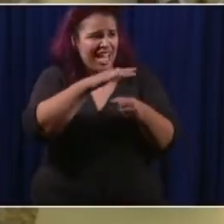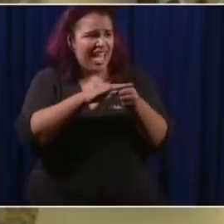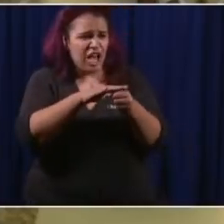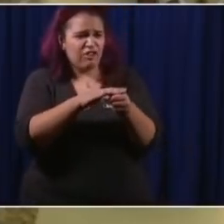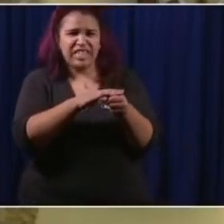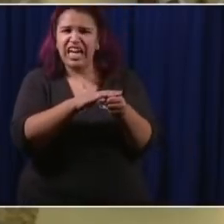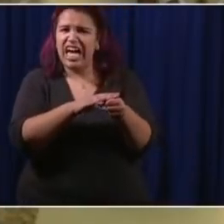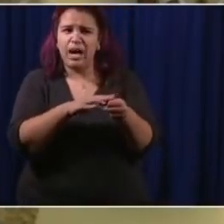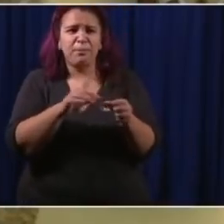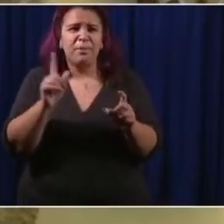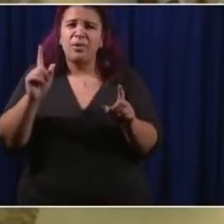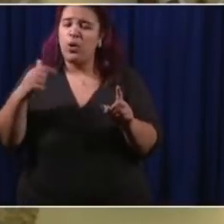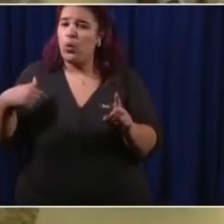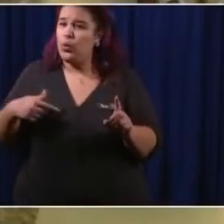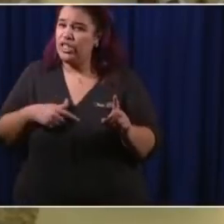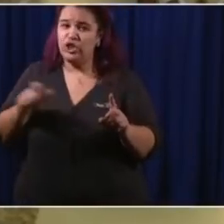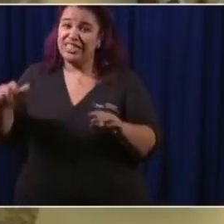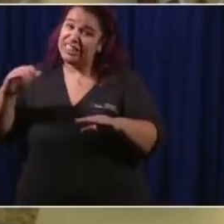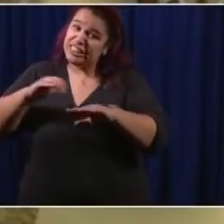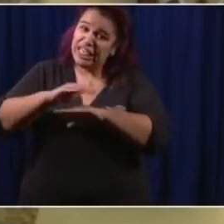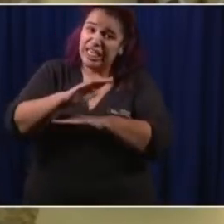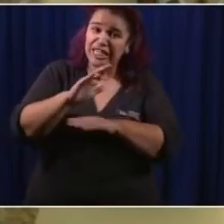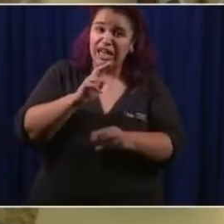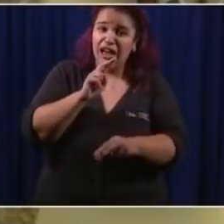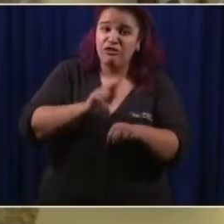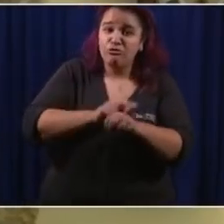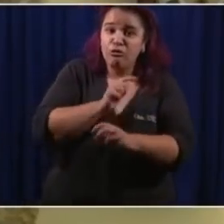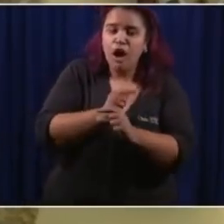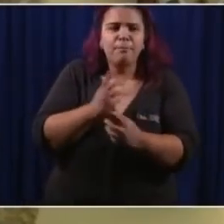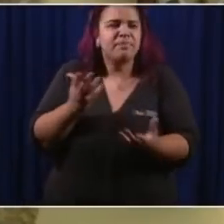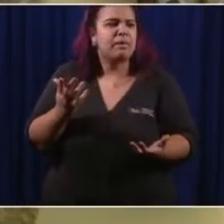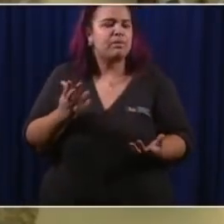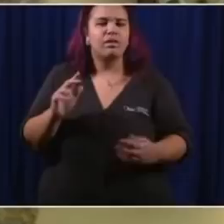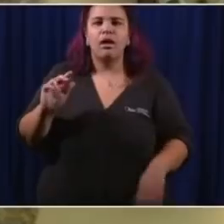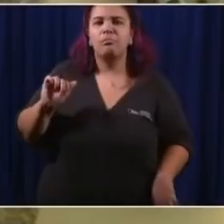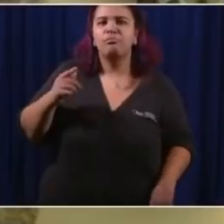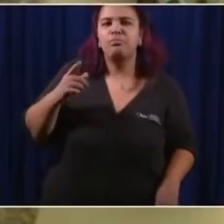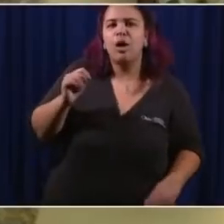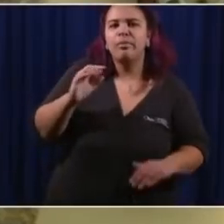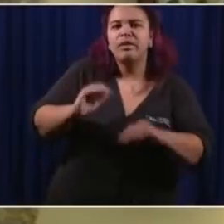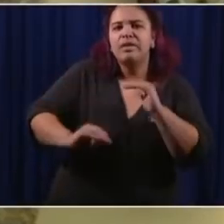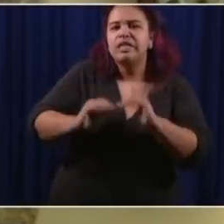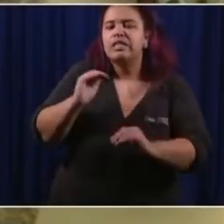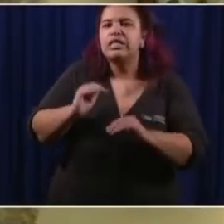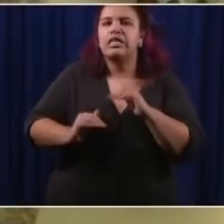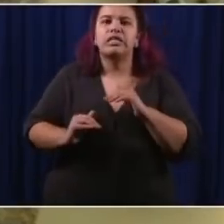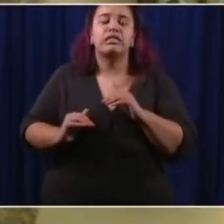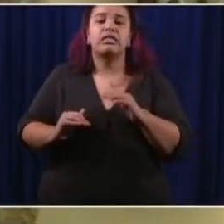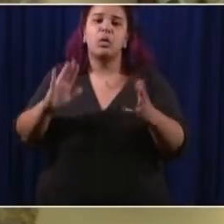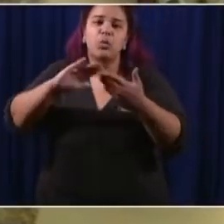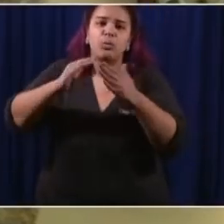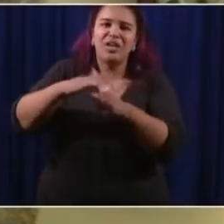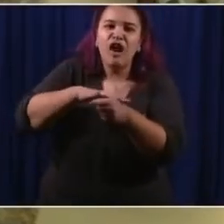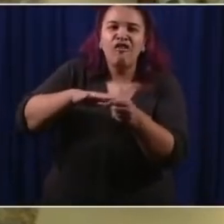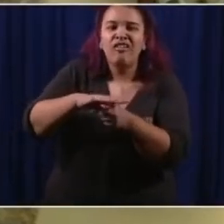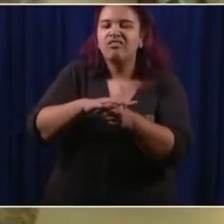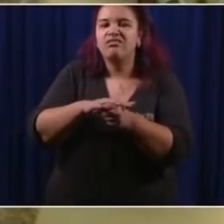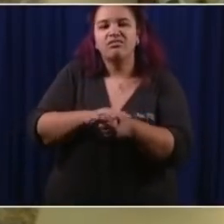congregate living settings, maybe apartment buildings, other places to do testing, we are very much